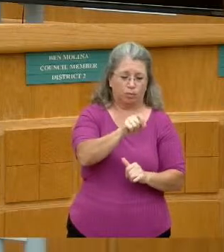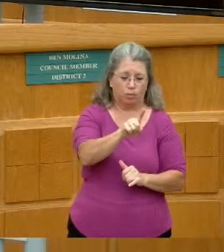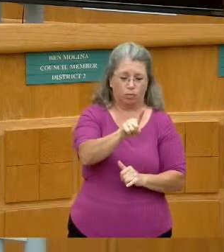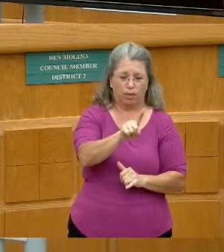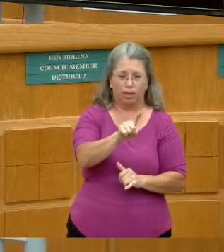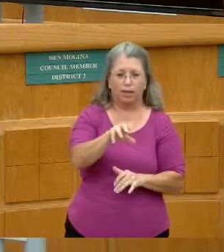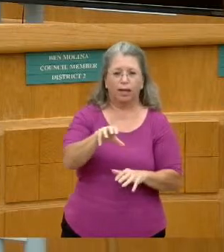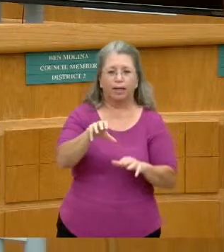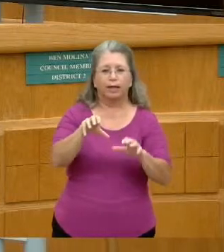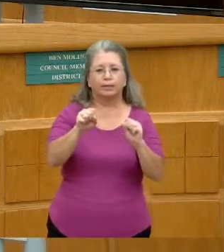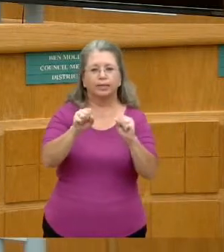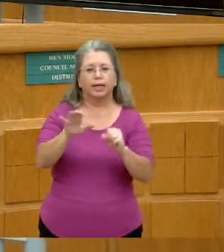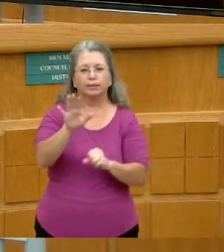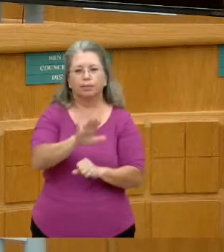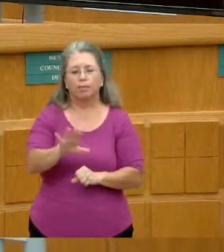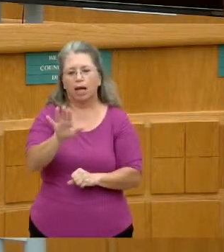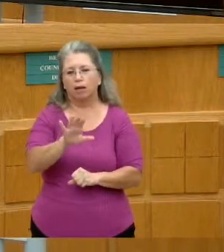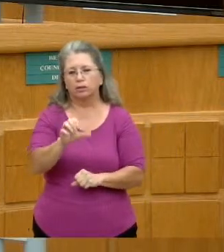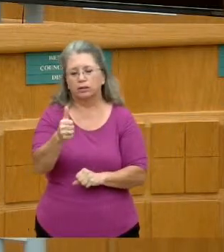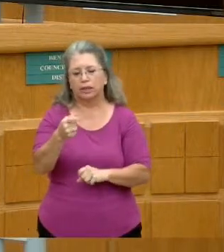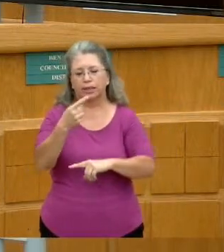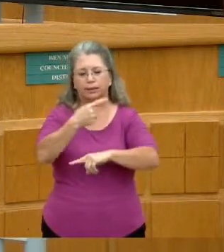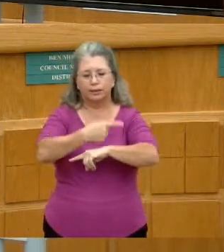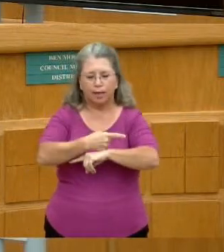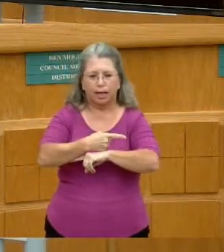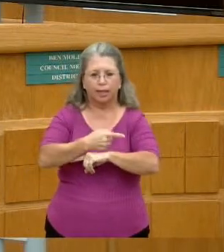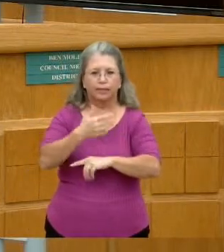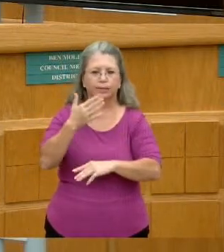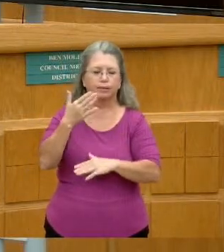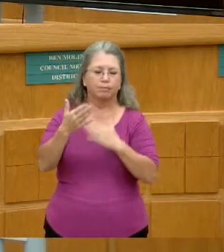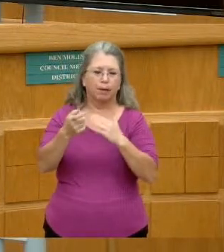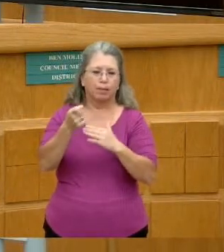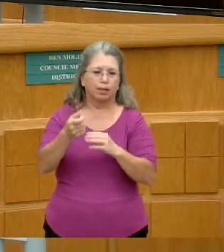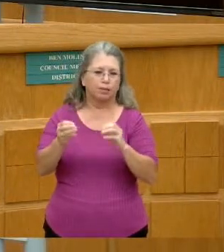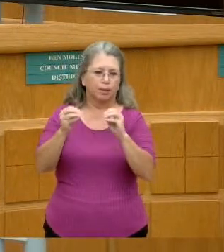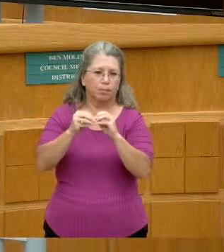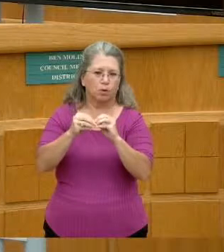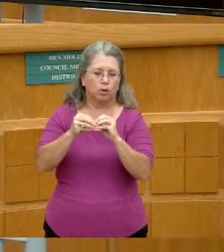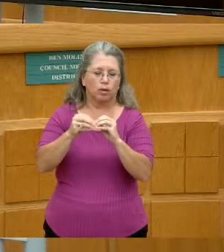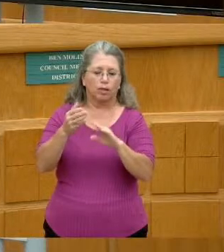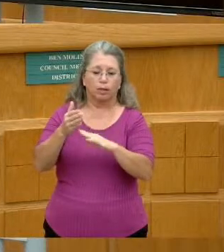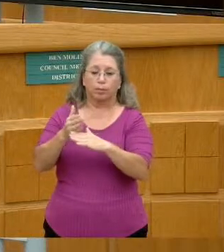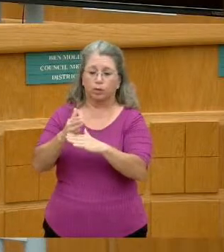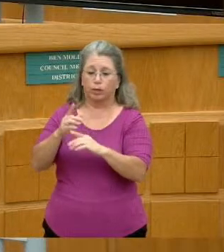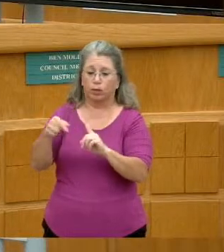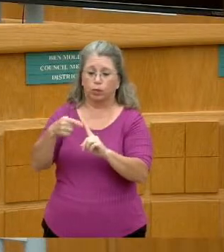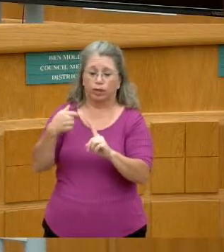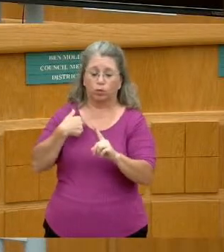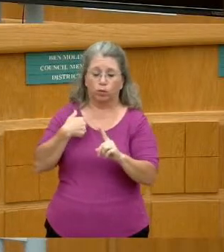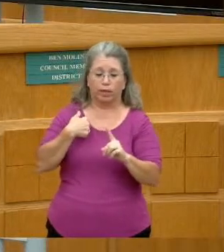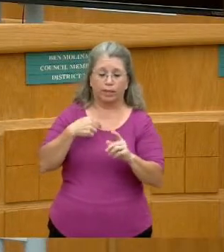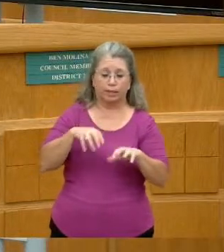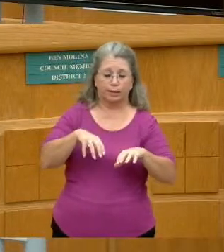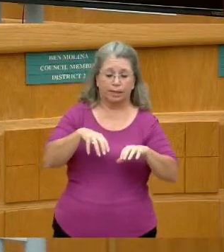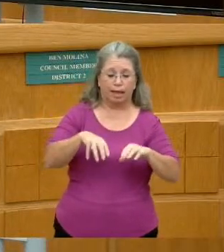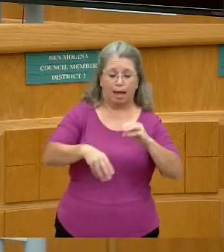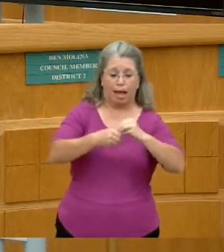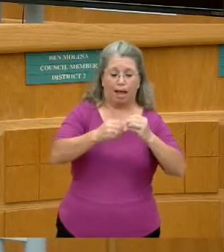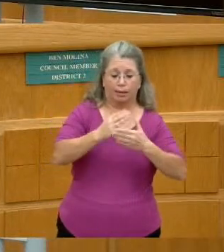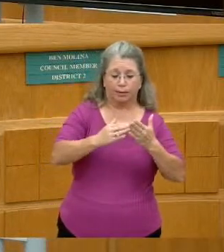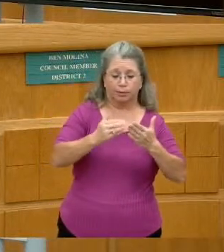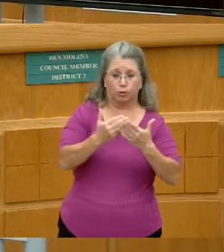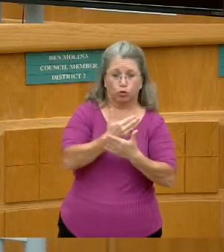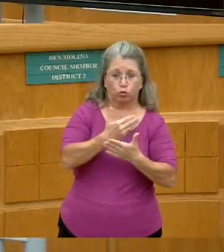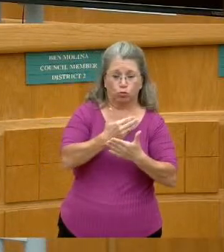takes about 10 days, it could even take longer, between when we start to take action and when we start to see changes in